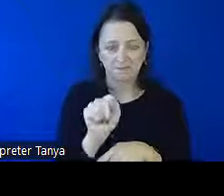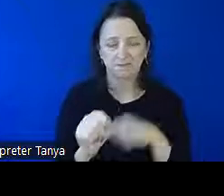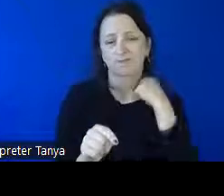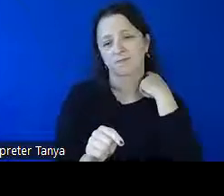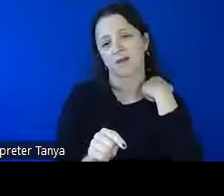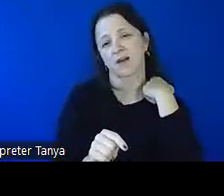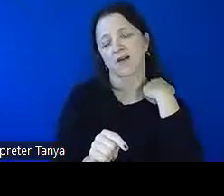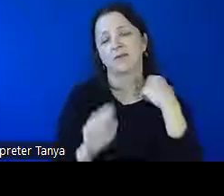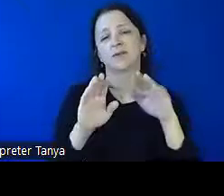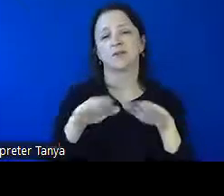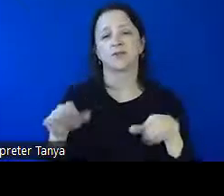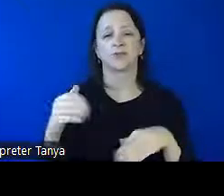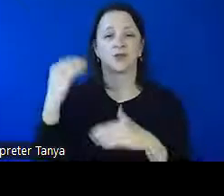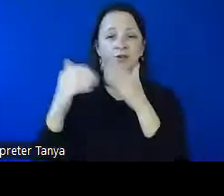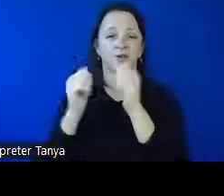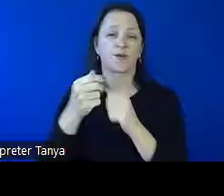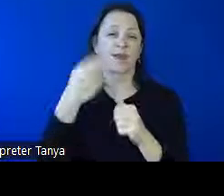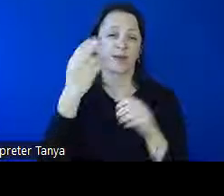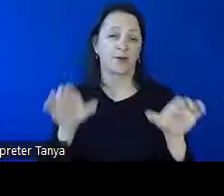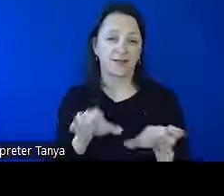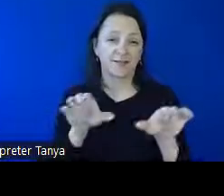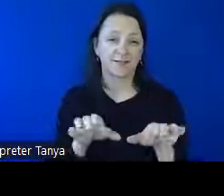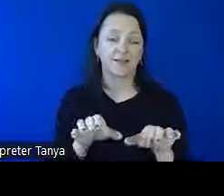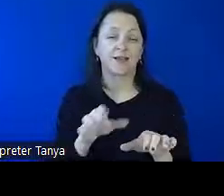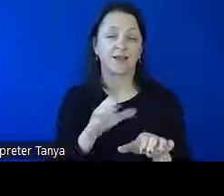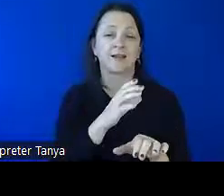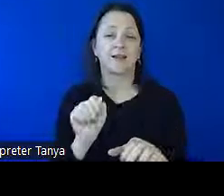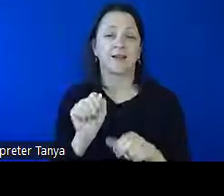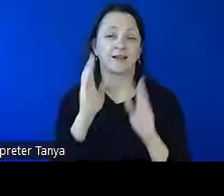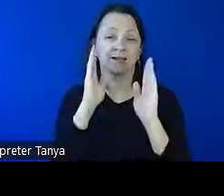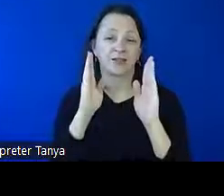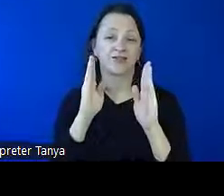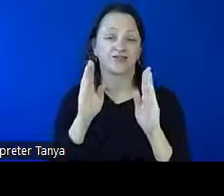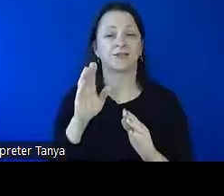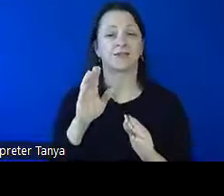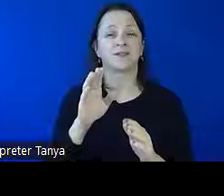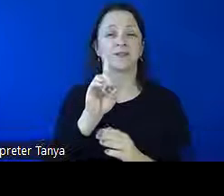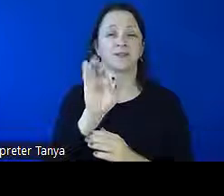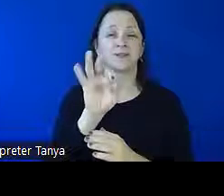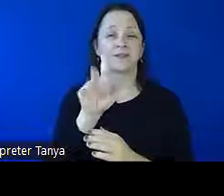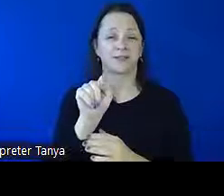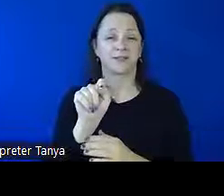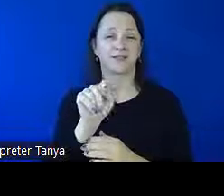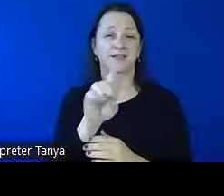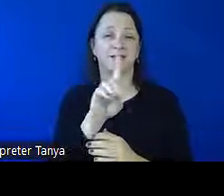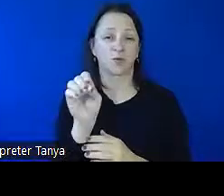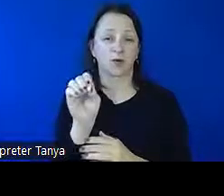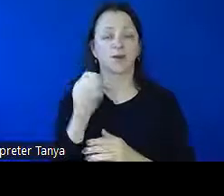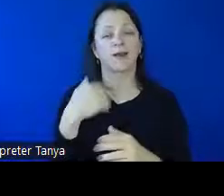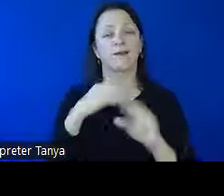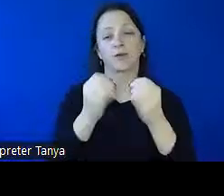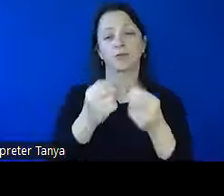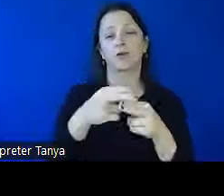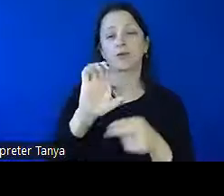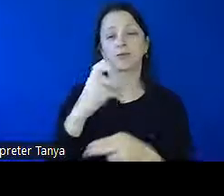Children and Adults with Hyperactivity and Attention Deficit Disorder, as an organization called CHAD, and they have a really